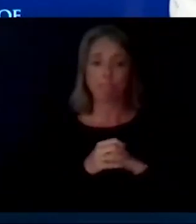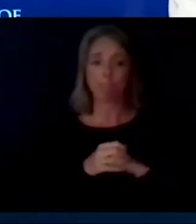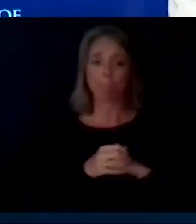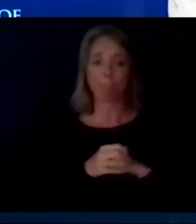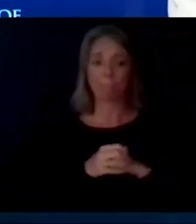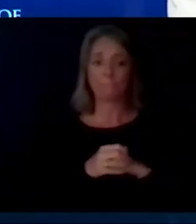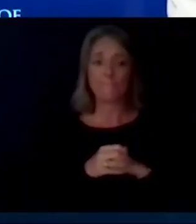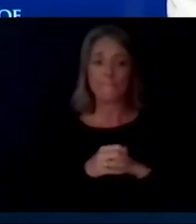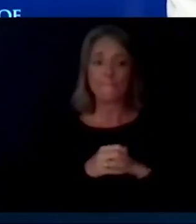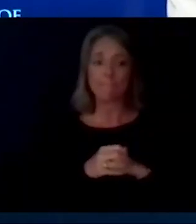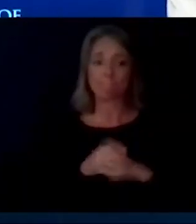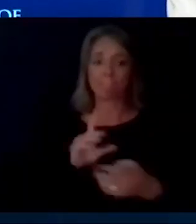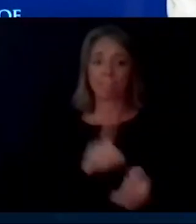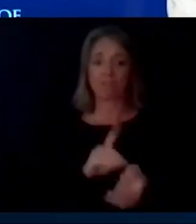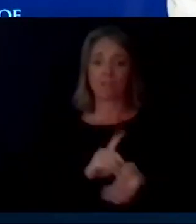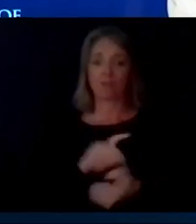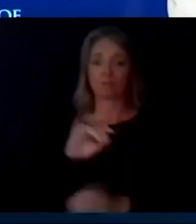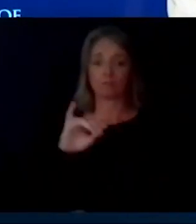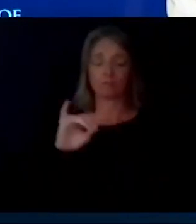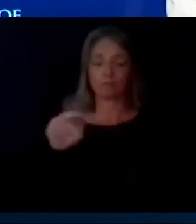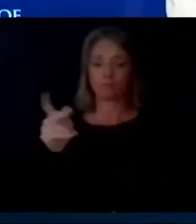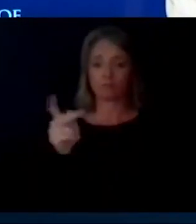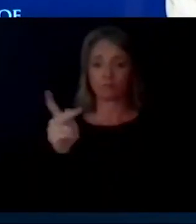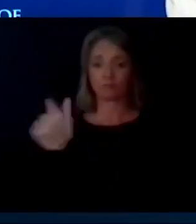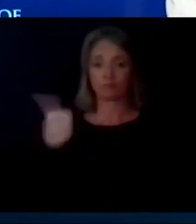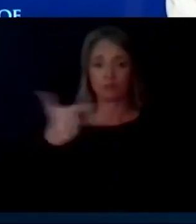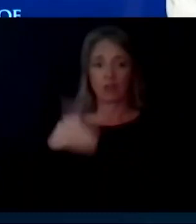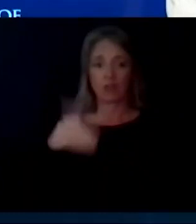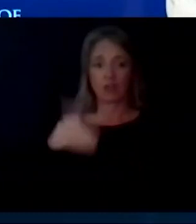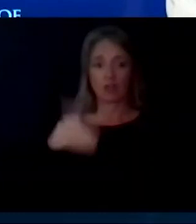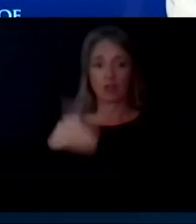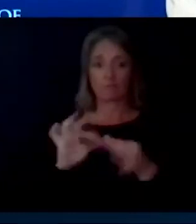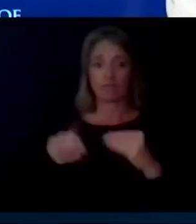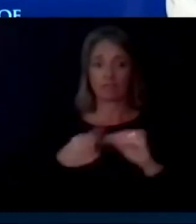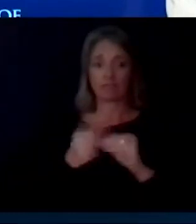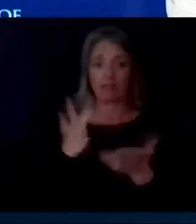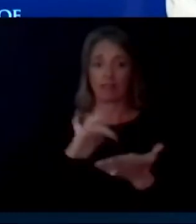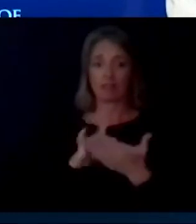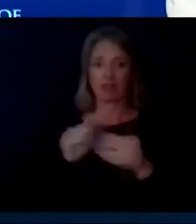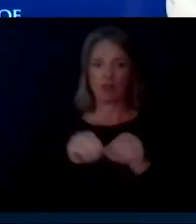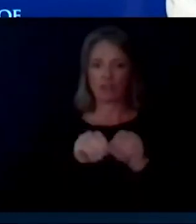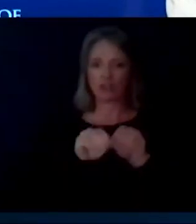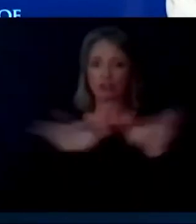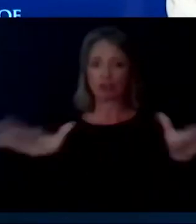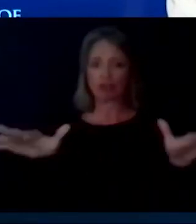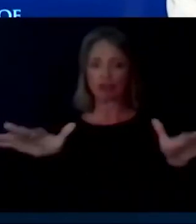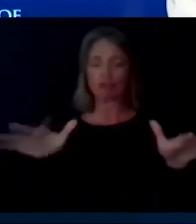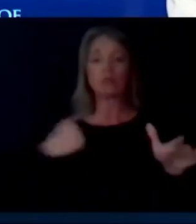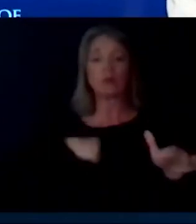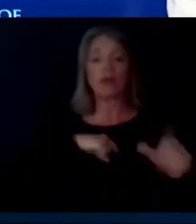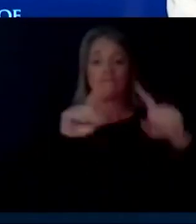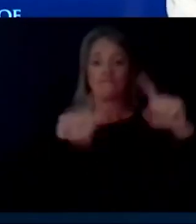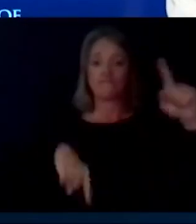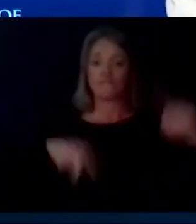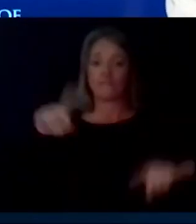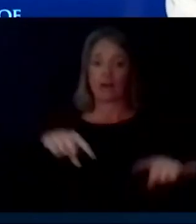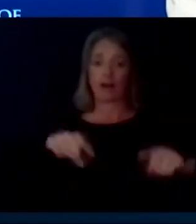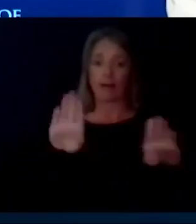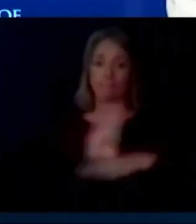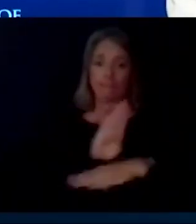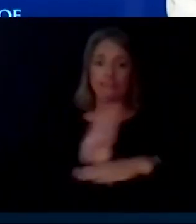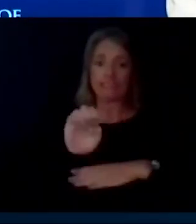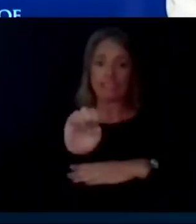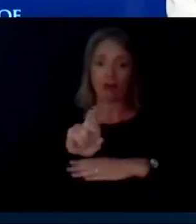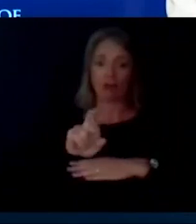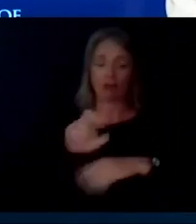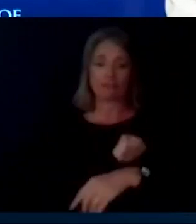Jacobson and Dr. Cannon just kind of comment, though, on when we are in the middle of a surge like this and we have very, very busy ER staff, when people are